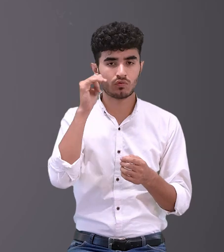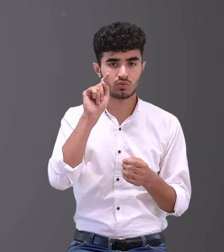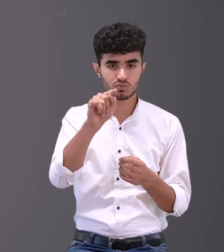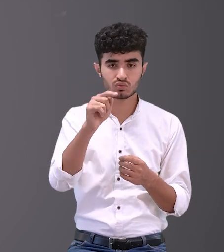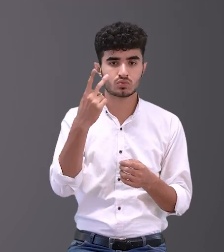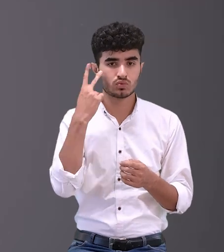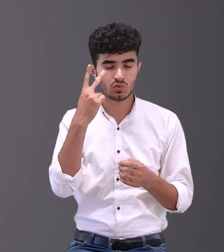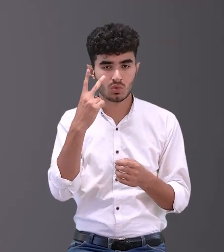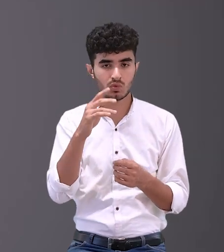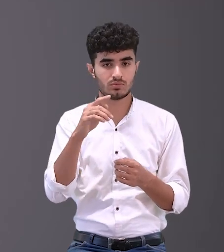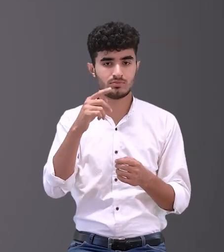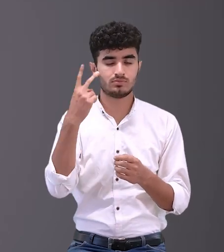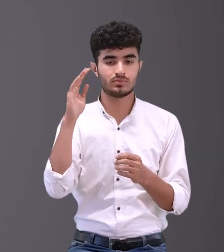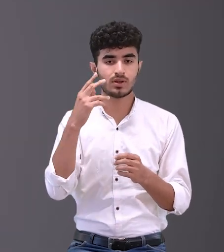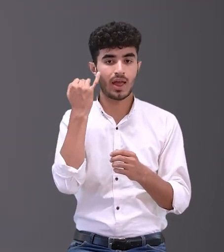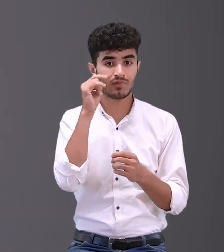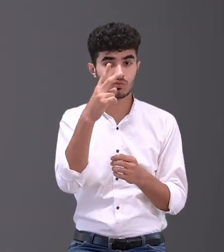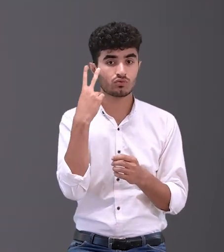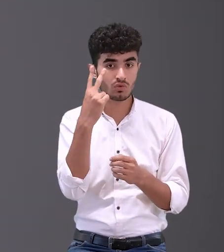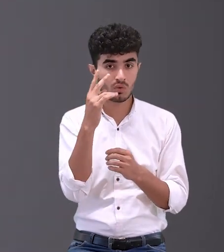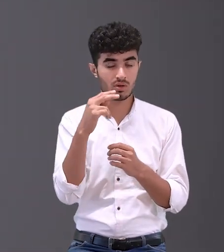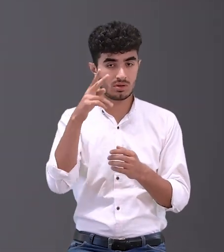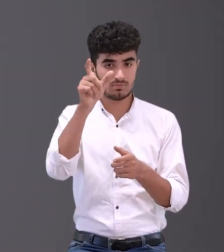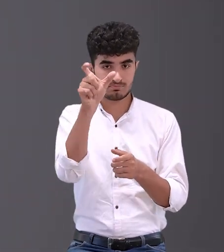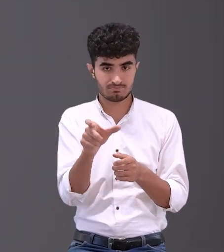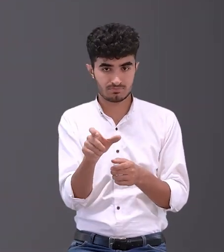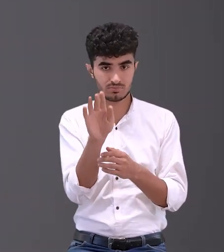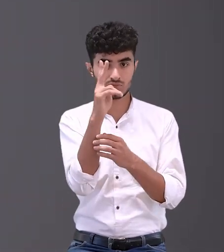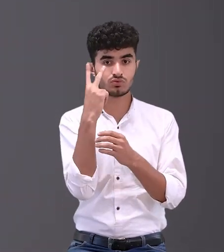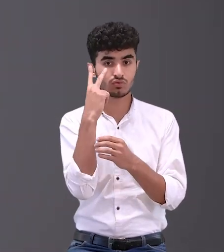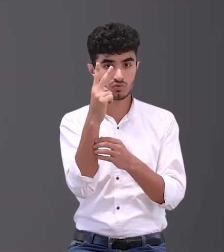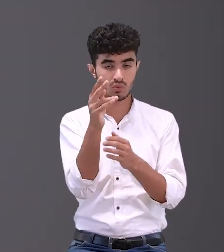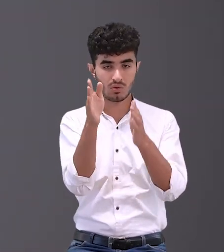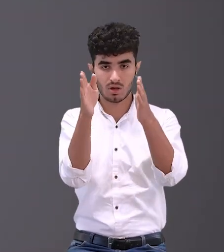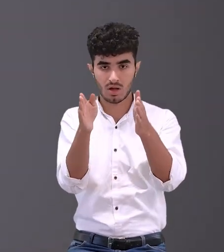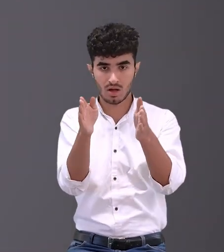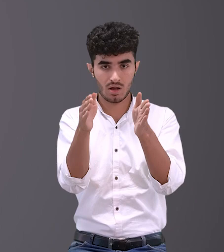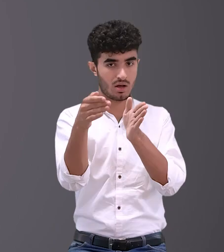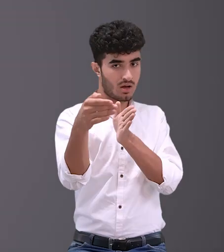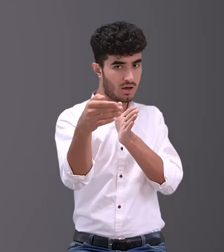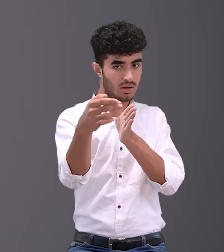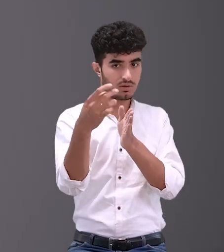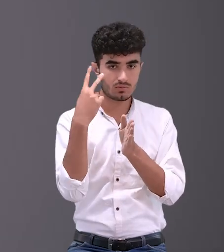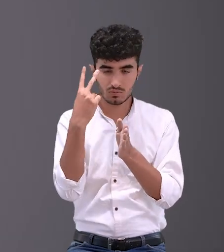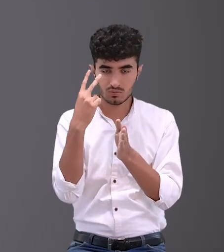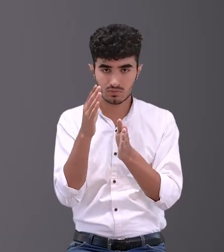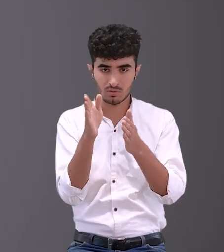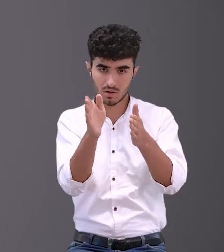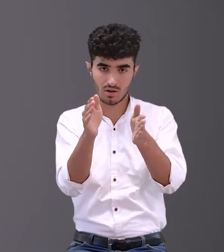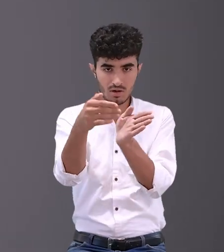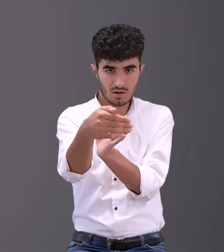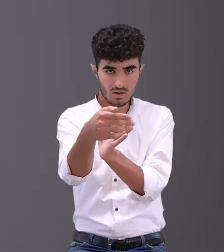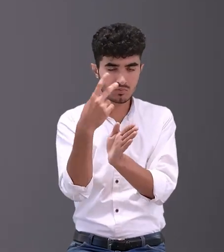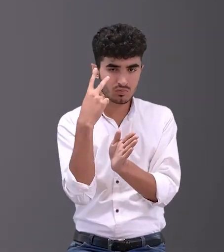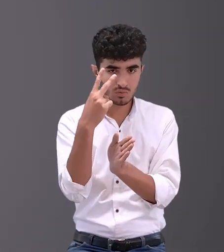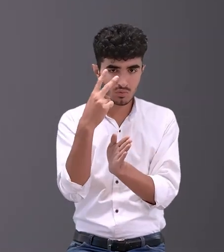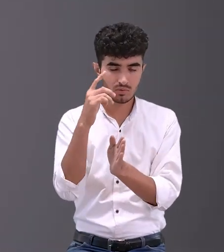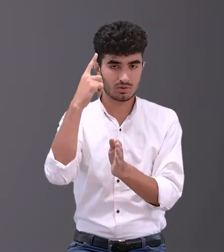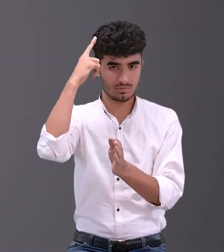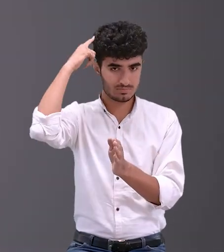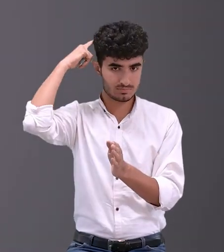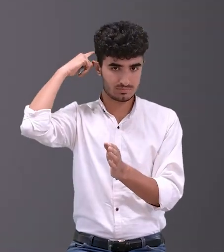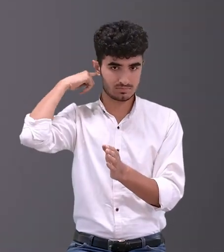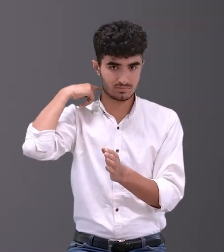neck. So if you look at somebody from the side, you'll see that the neck, or healthy neck, would